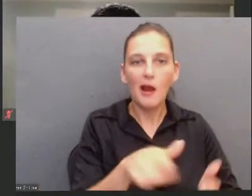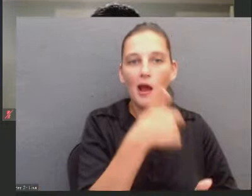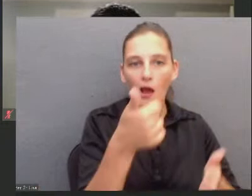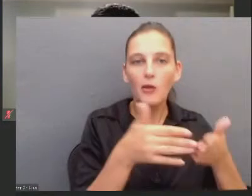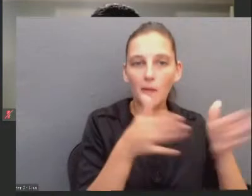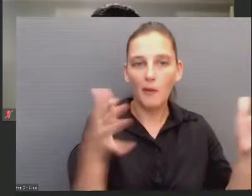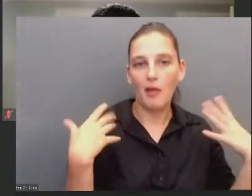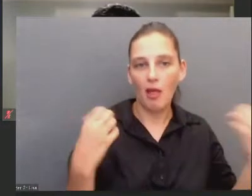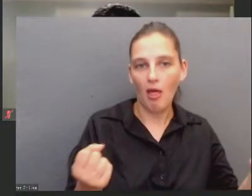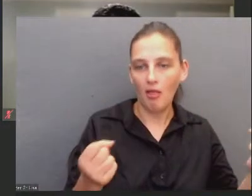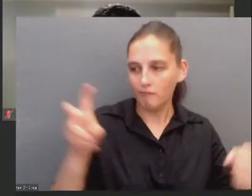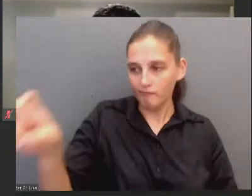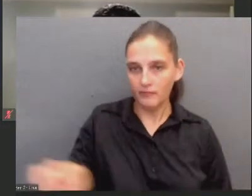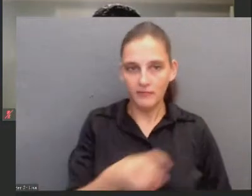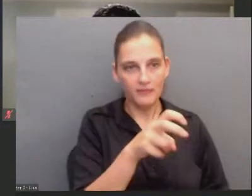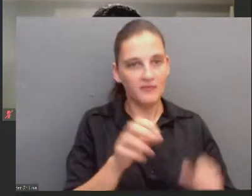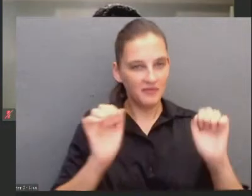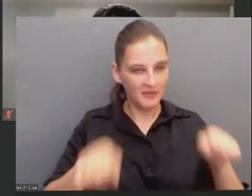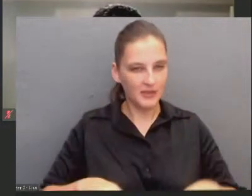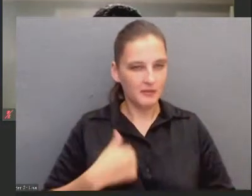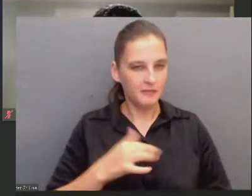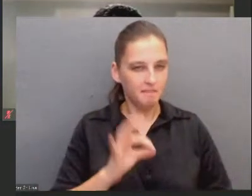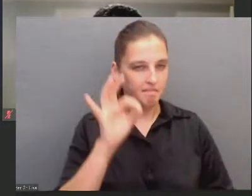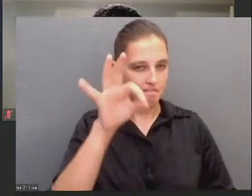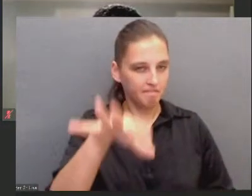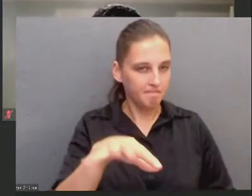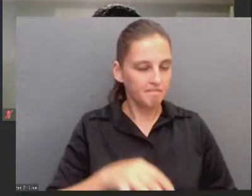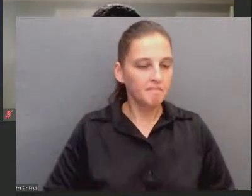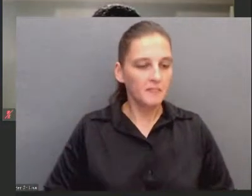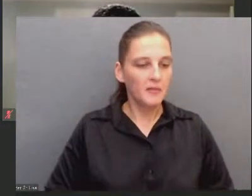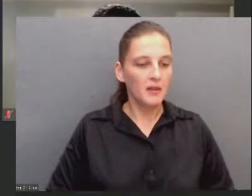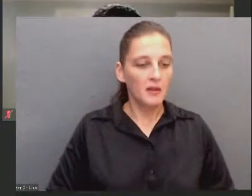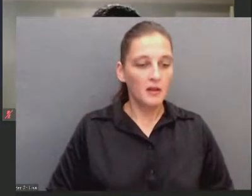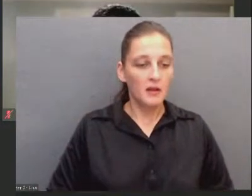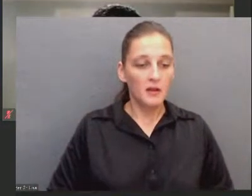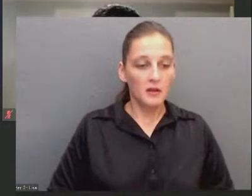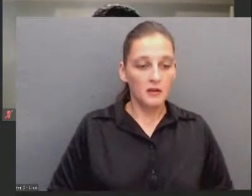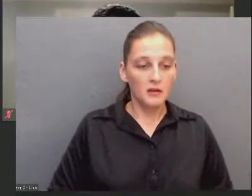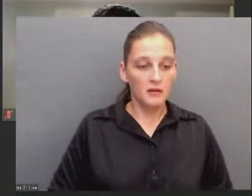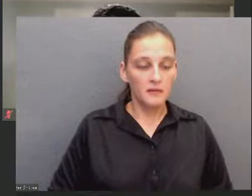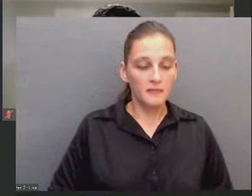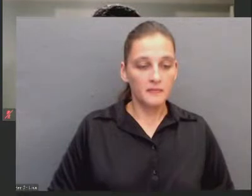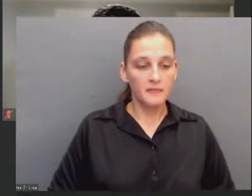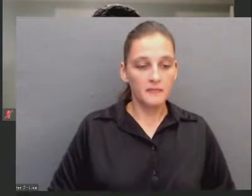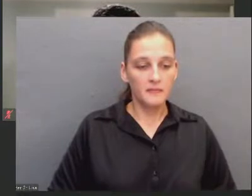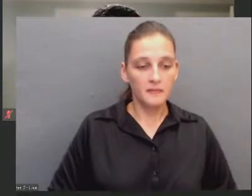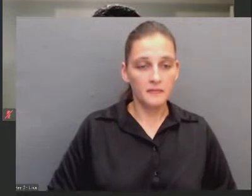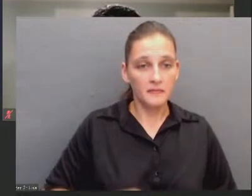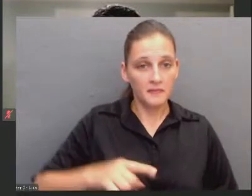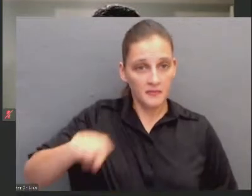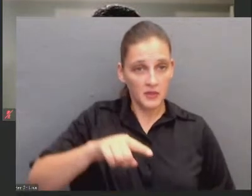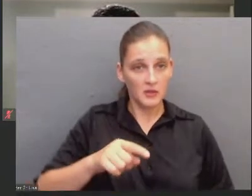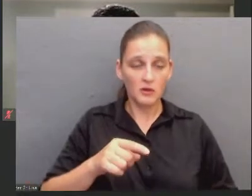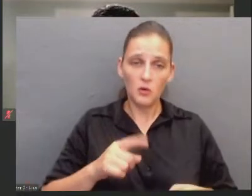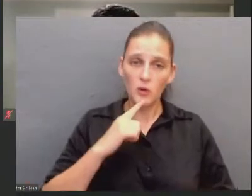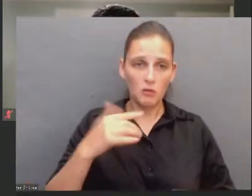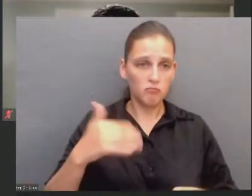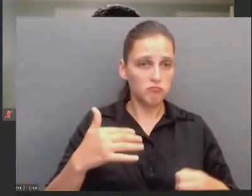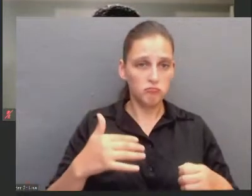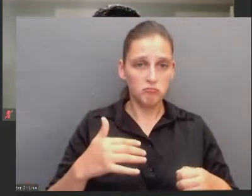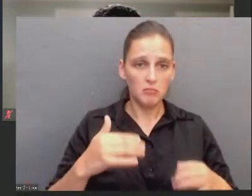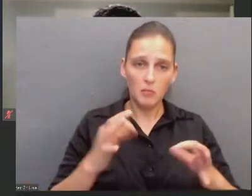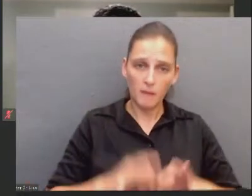to bring that point that these are high-level, priorities, and it will take a